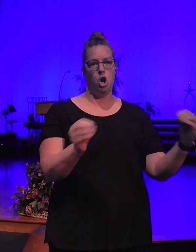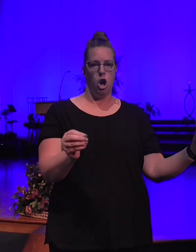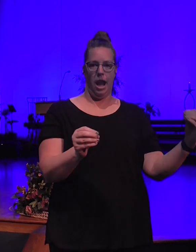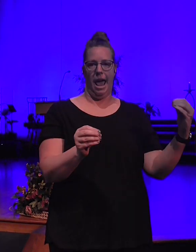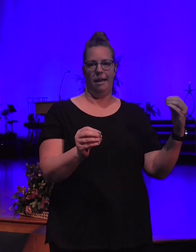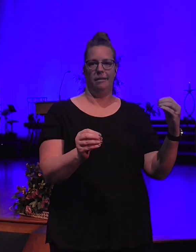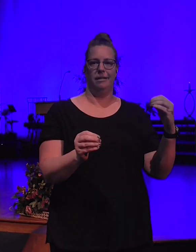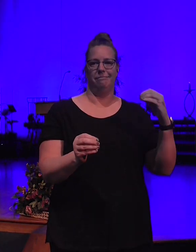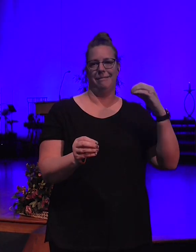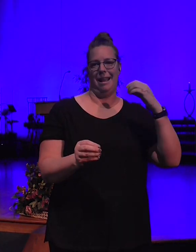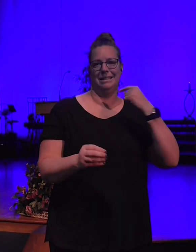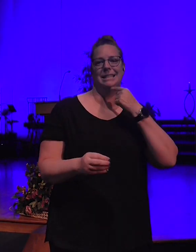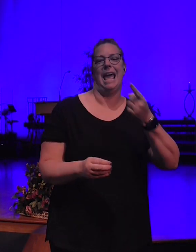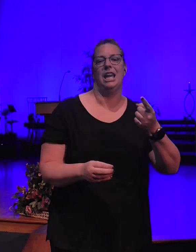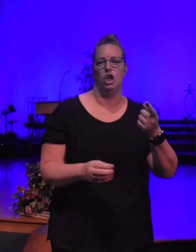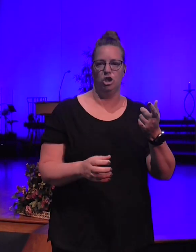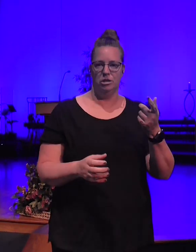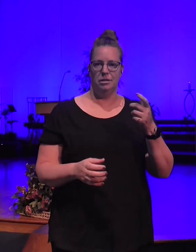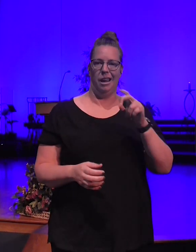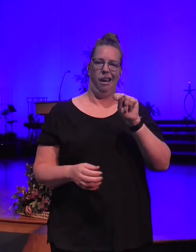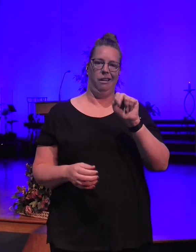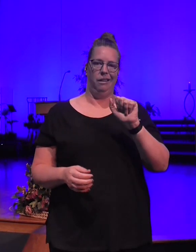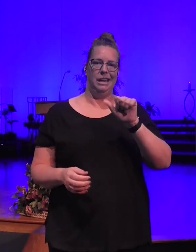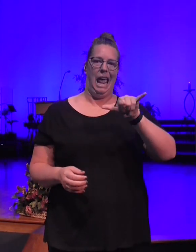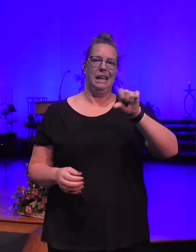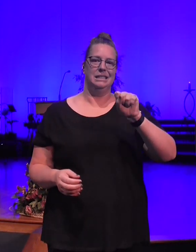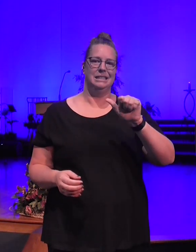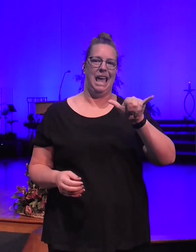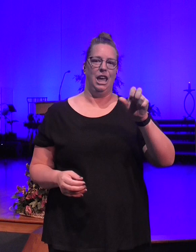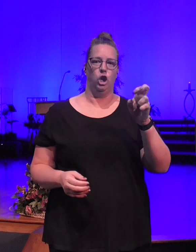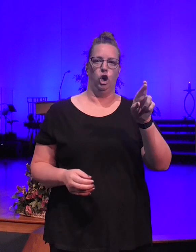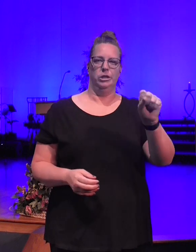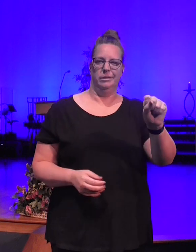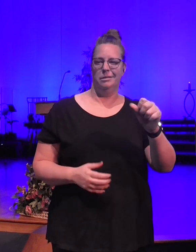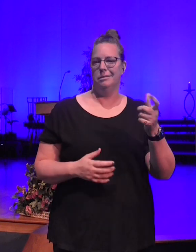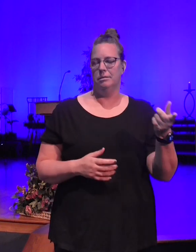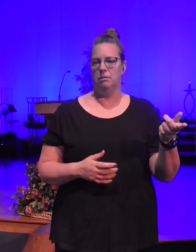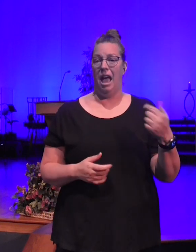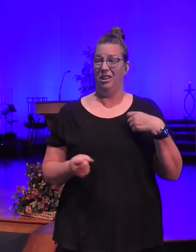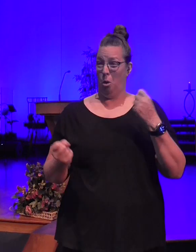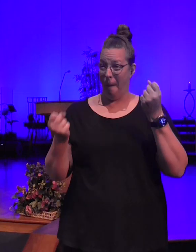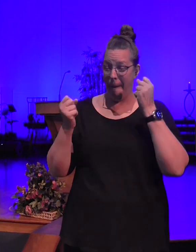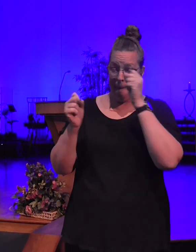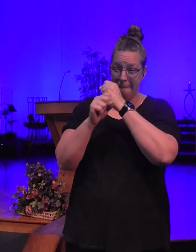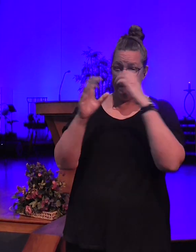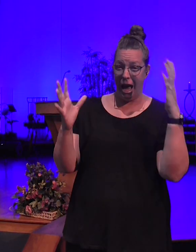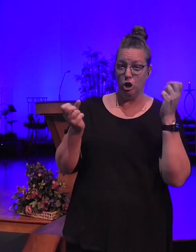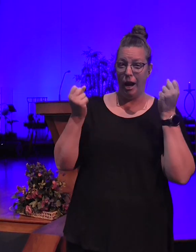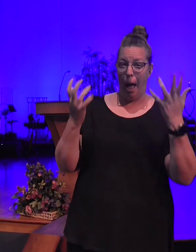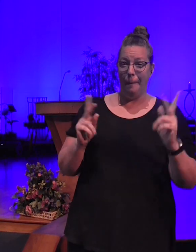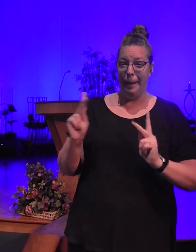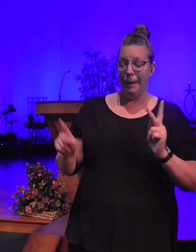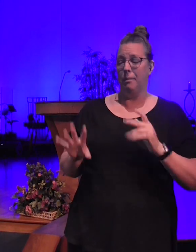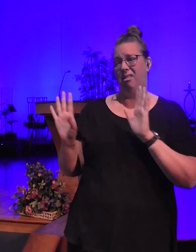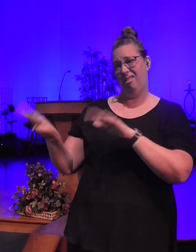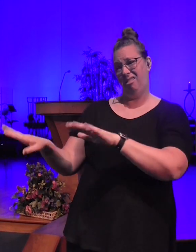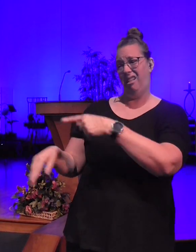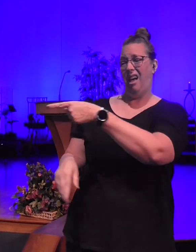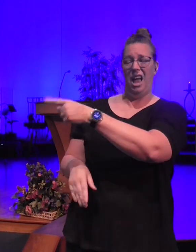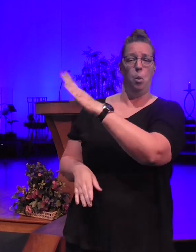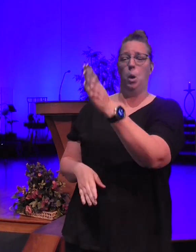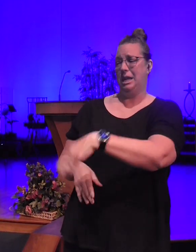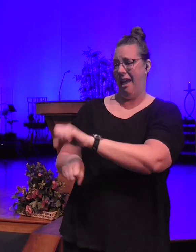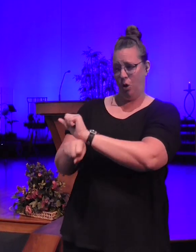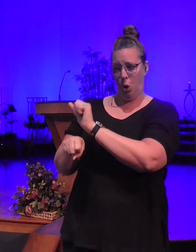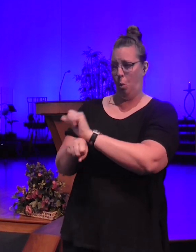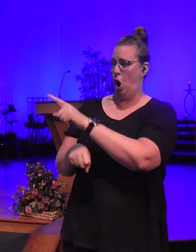And can you imagine how many people said to Jamie, "That's never going to work. Don't even think about doing that.